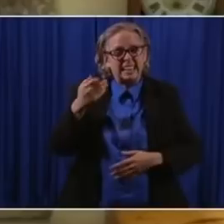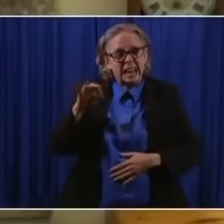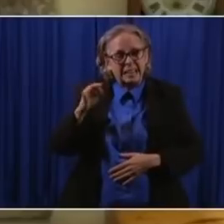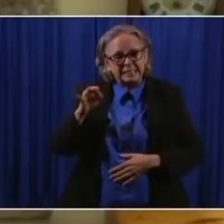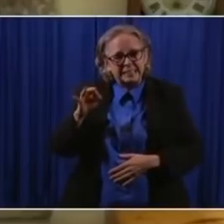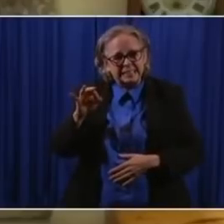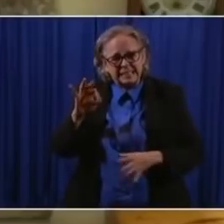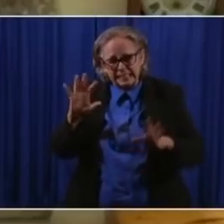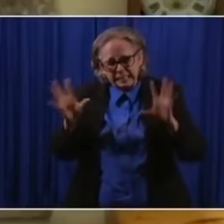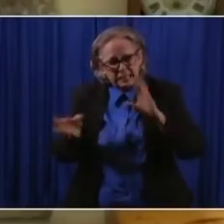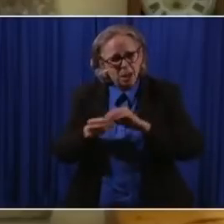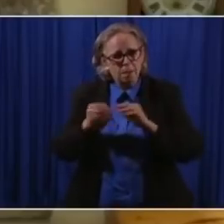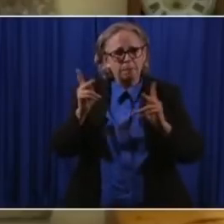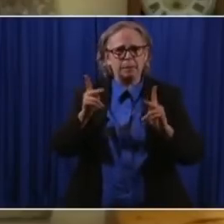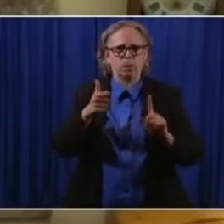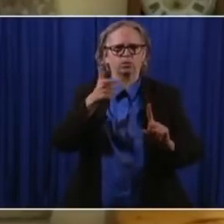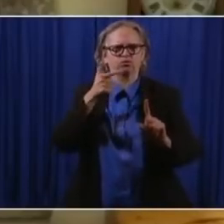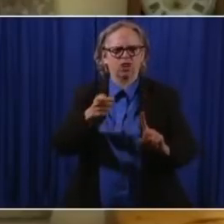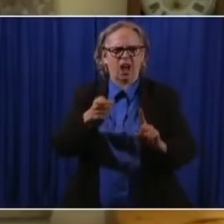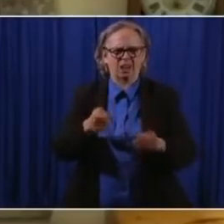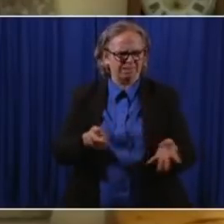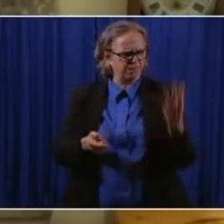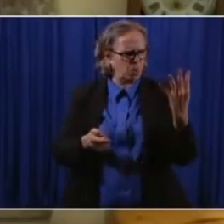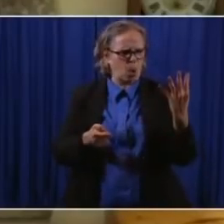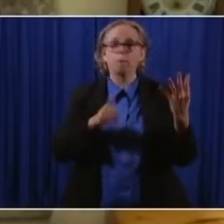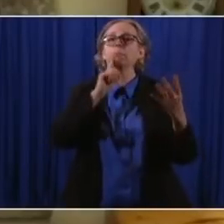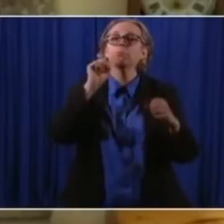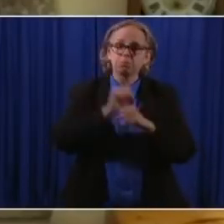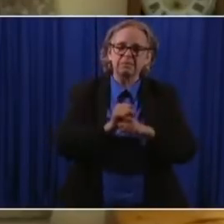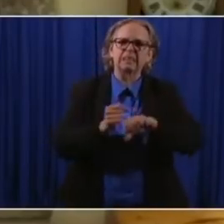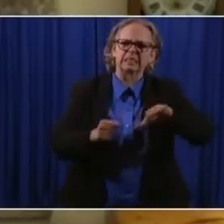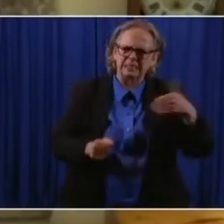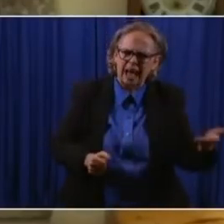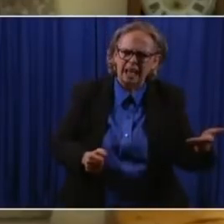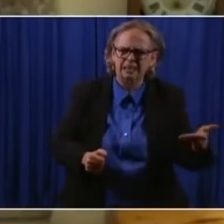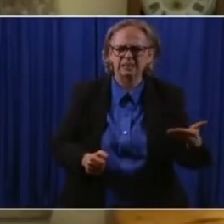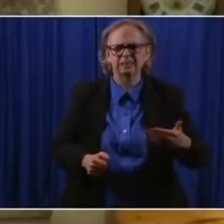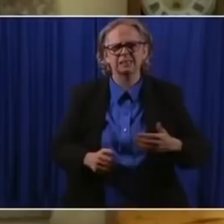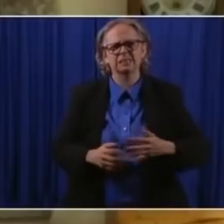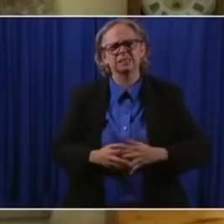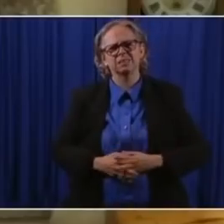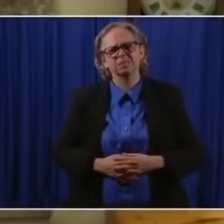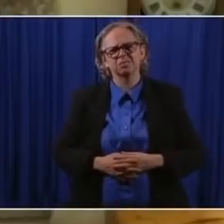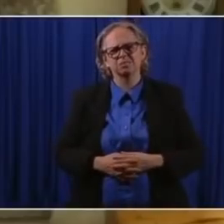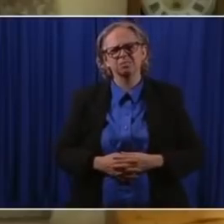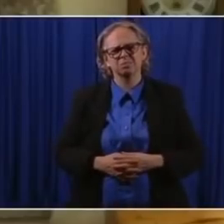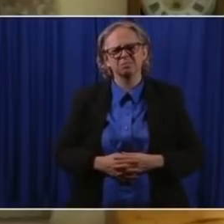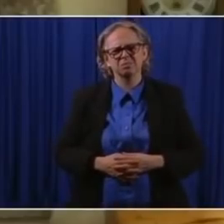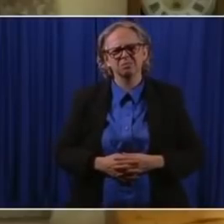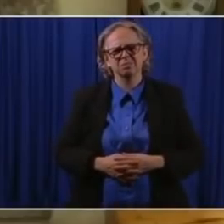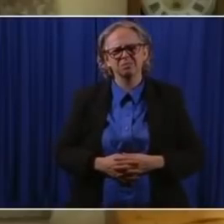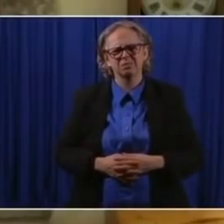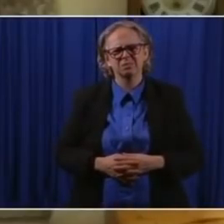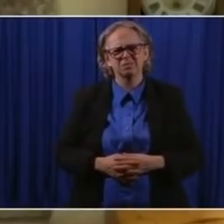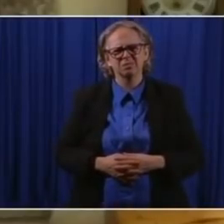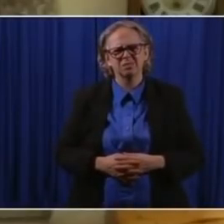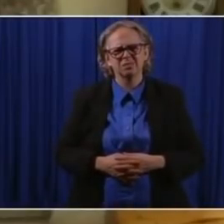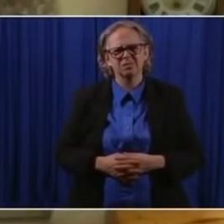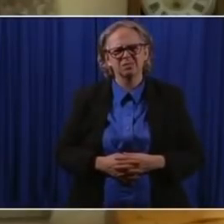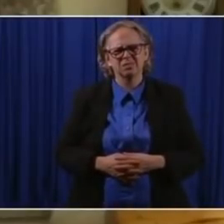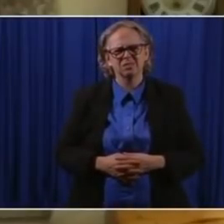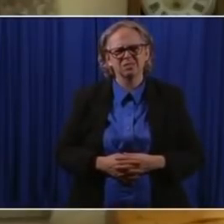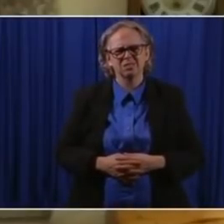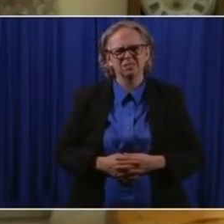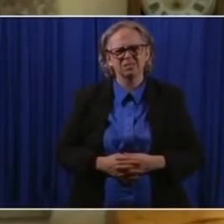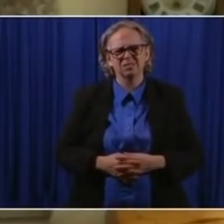were shot, 4 of them killed in multiple shootings overnight. By our unofficial tally, we've counted a total of 56 people